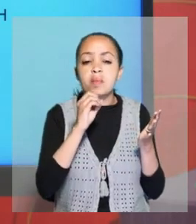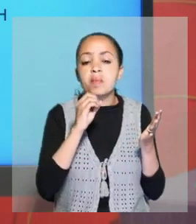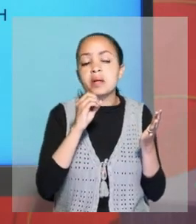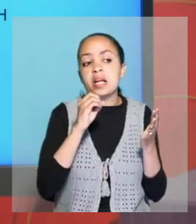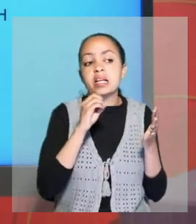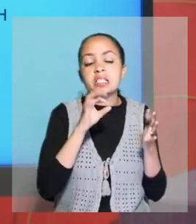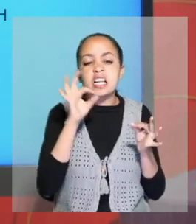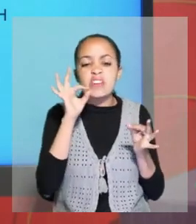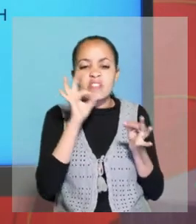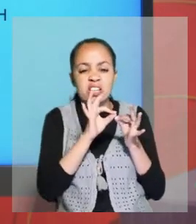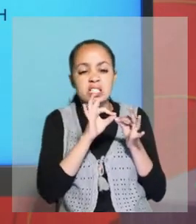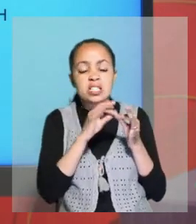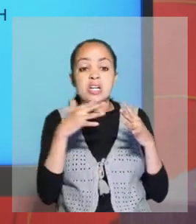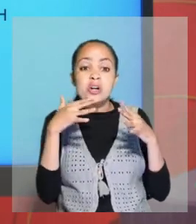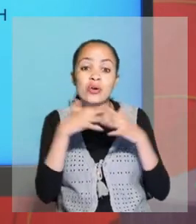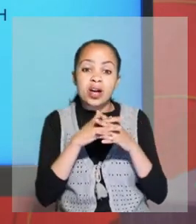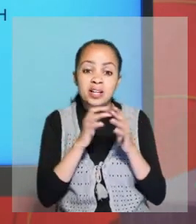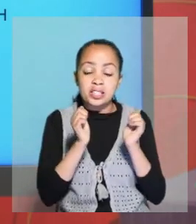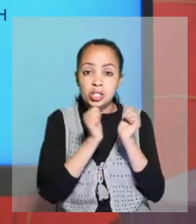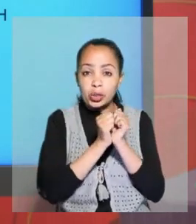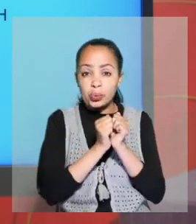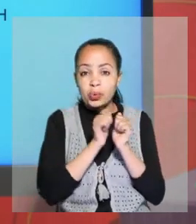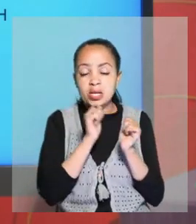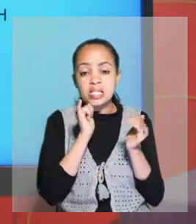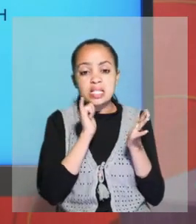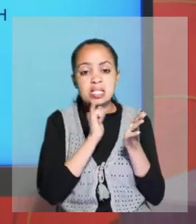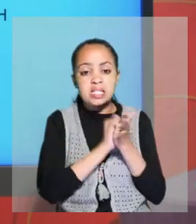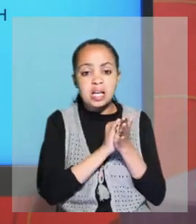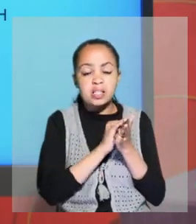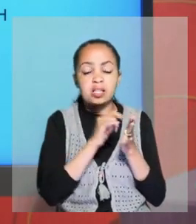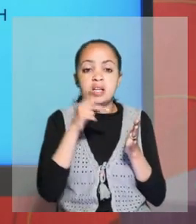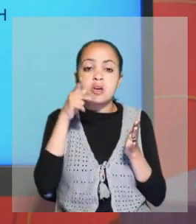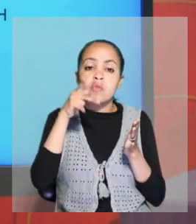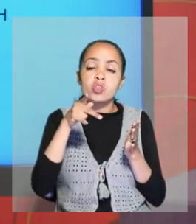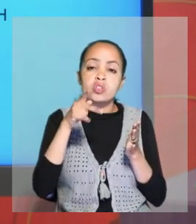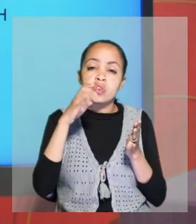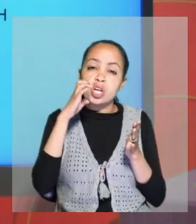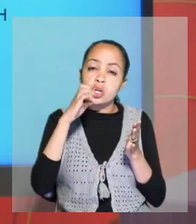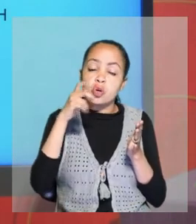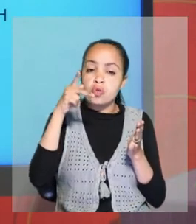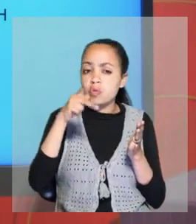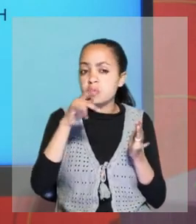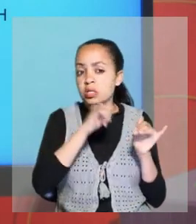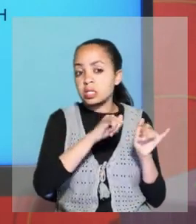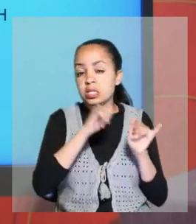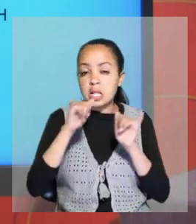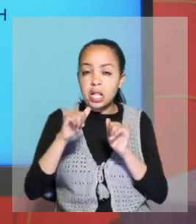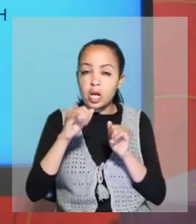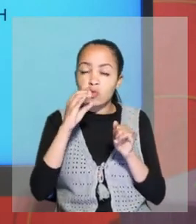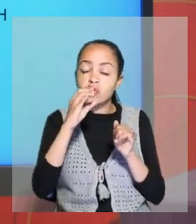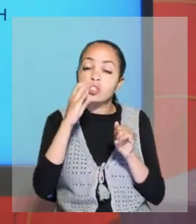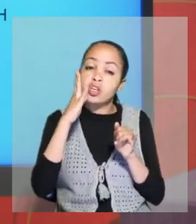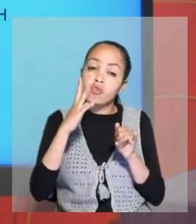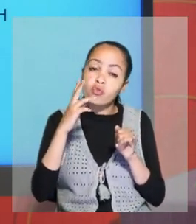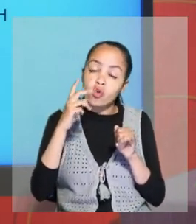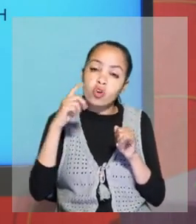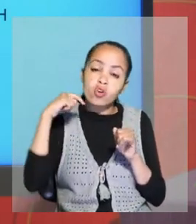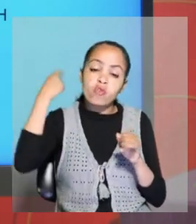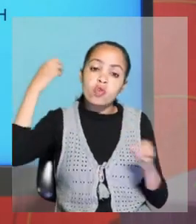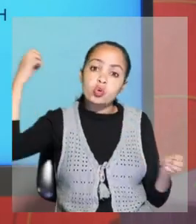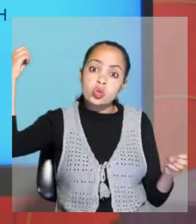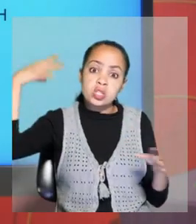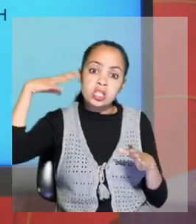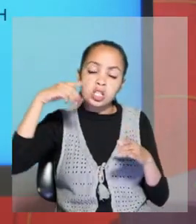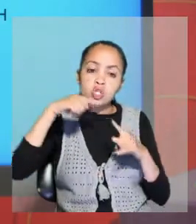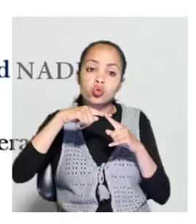fixed become react with that of phosphoenol pyruvate, just like that of C4 photosynthesis,